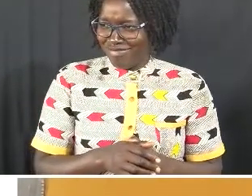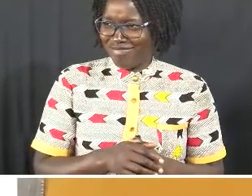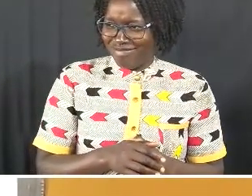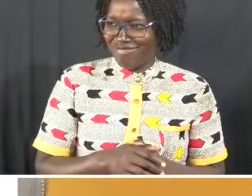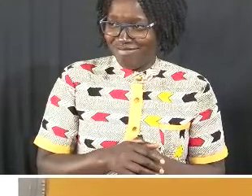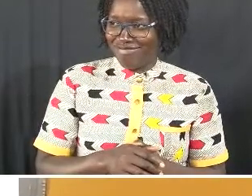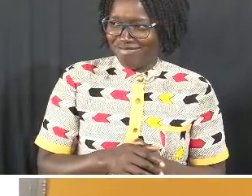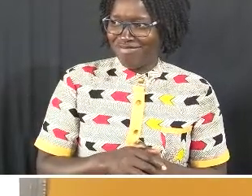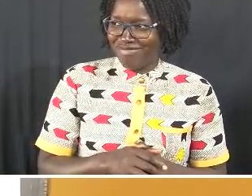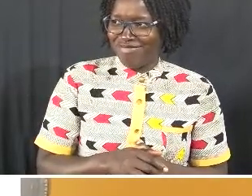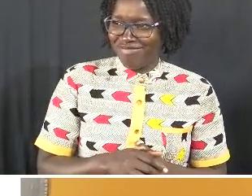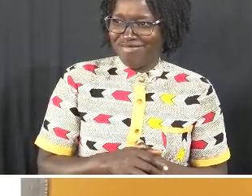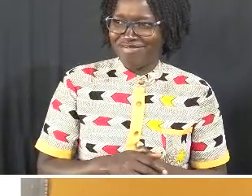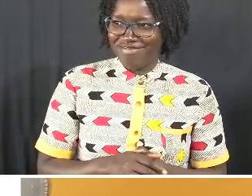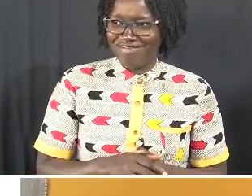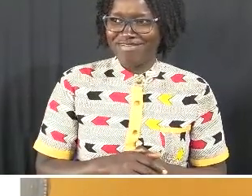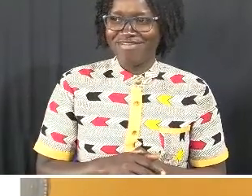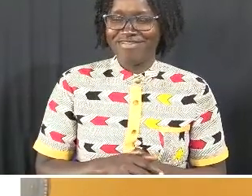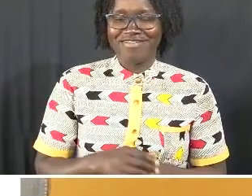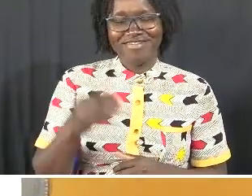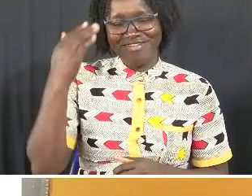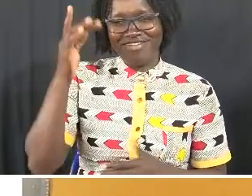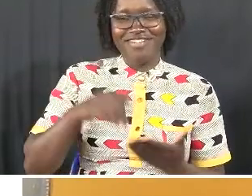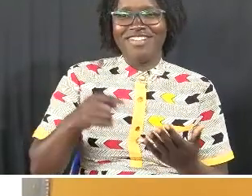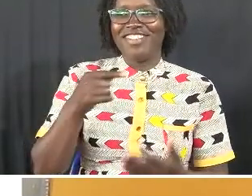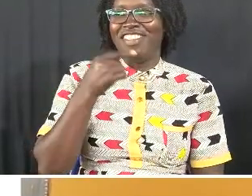And I didn't know what to say.